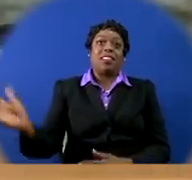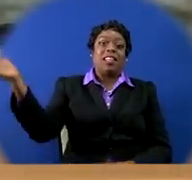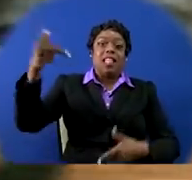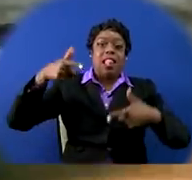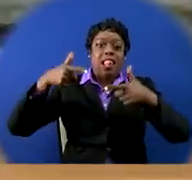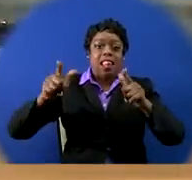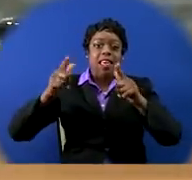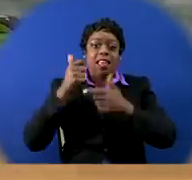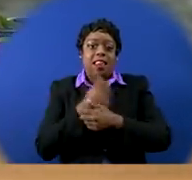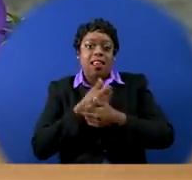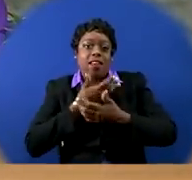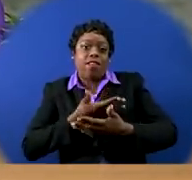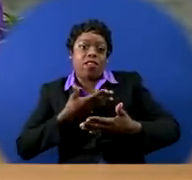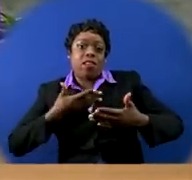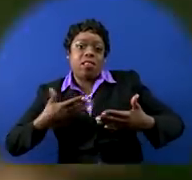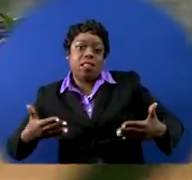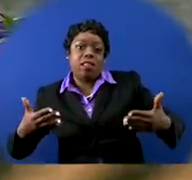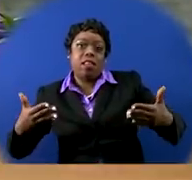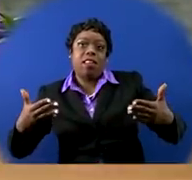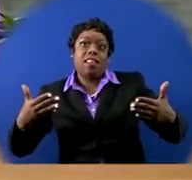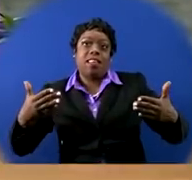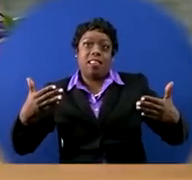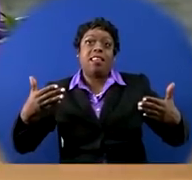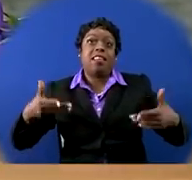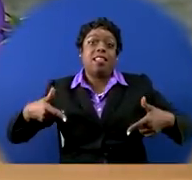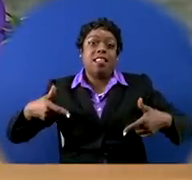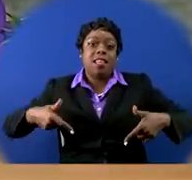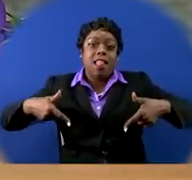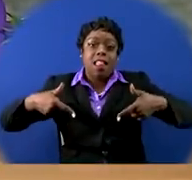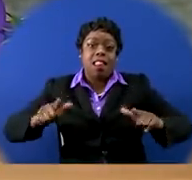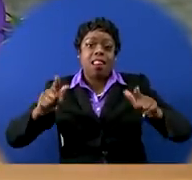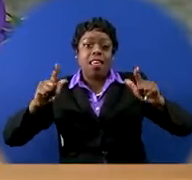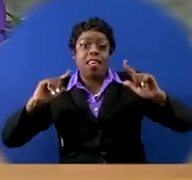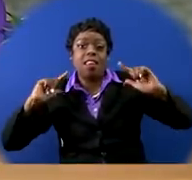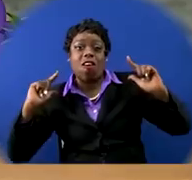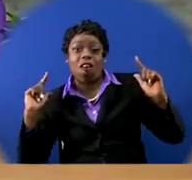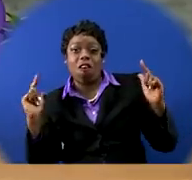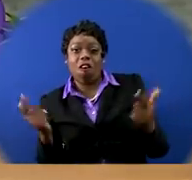Let everything, isn't that what you said?